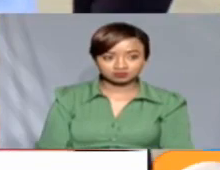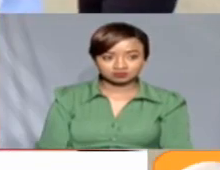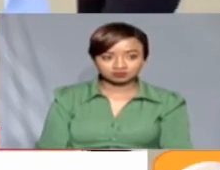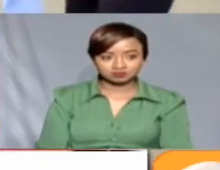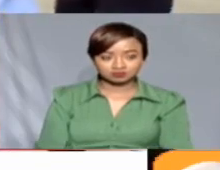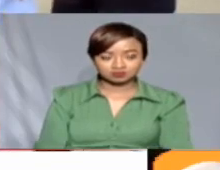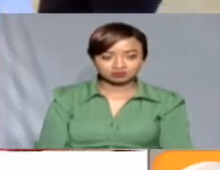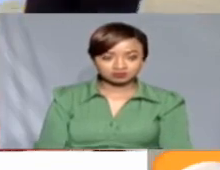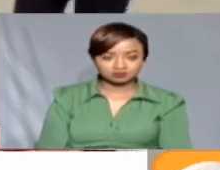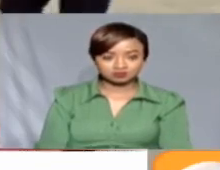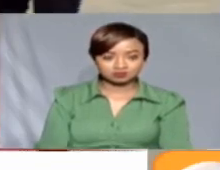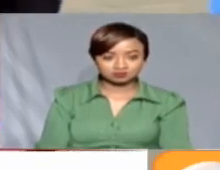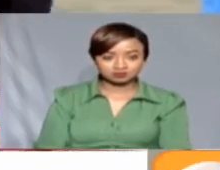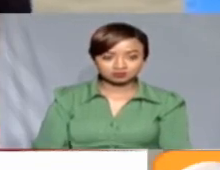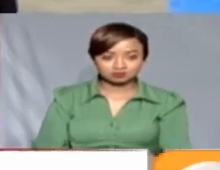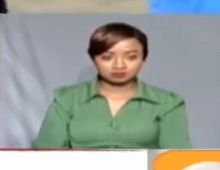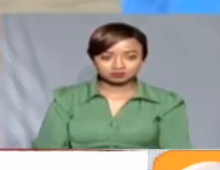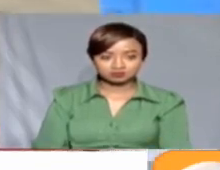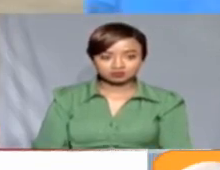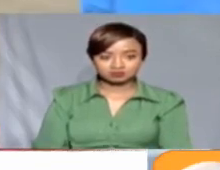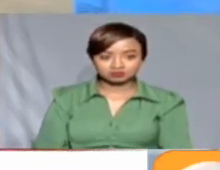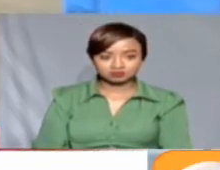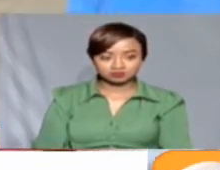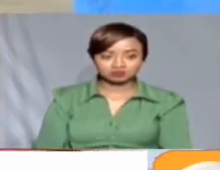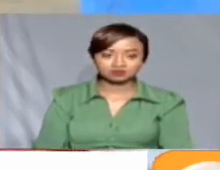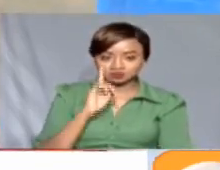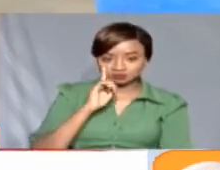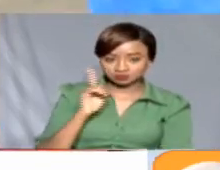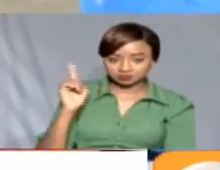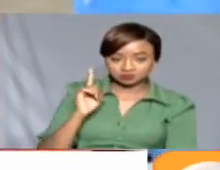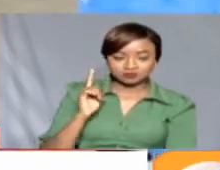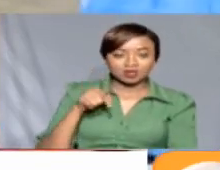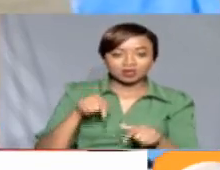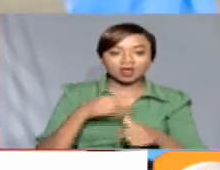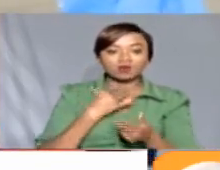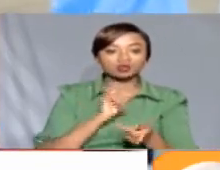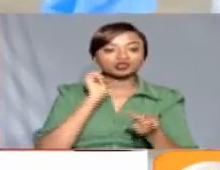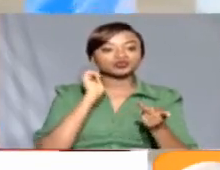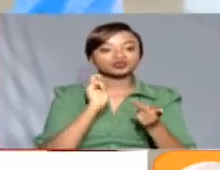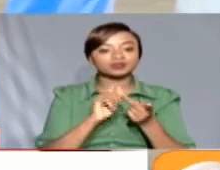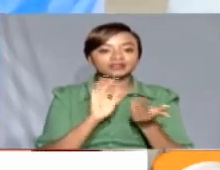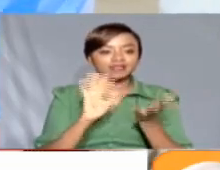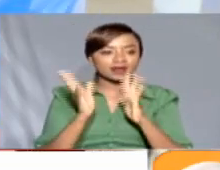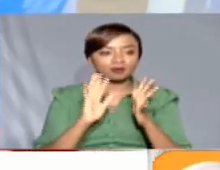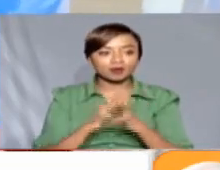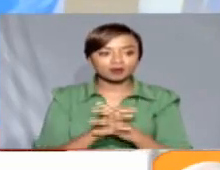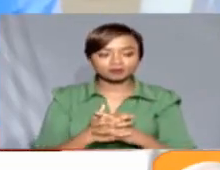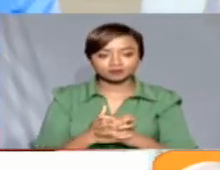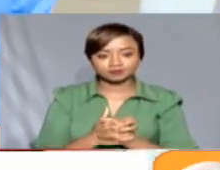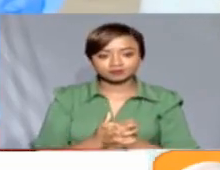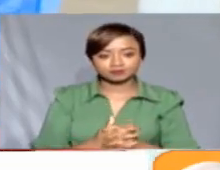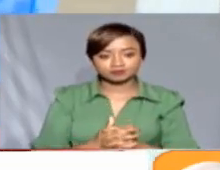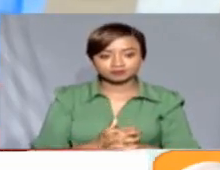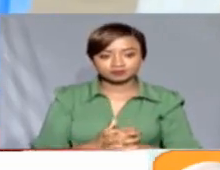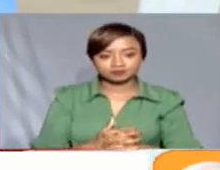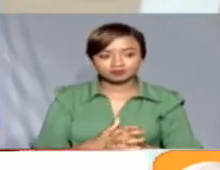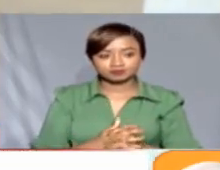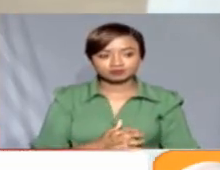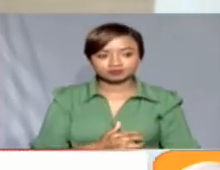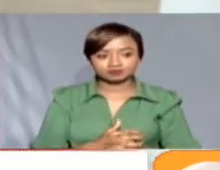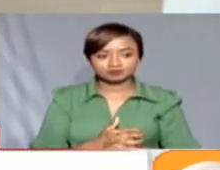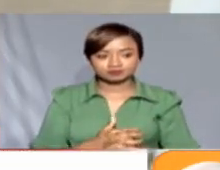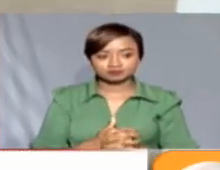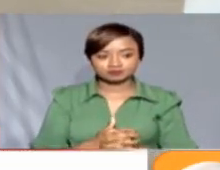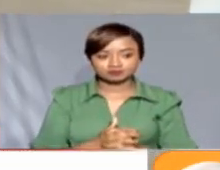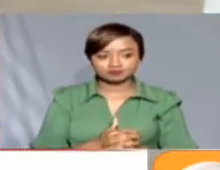side of this tent that is happening here, for collection of the sample, which is now going to be done by Dr. Ngare. As you can see, Dr. Ngare is